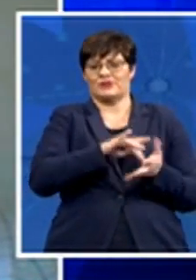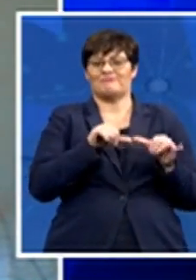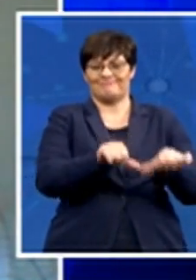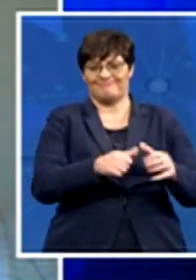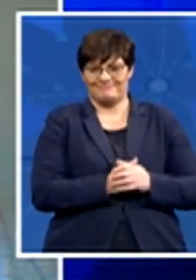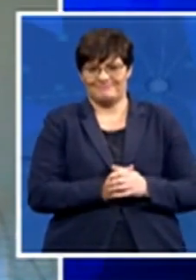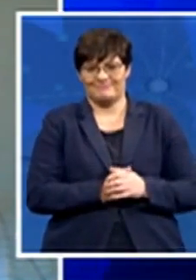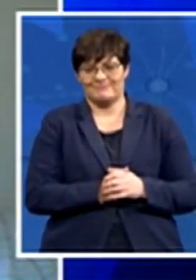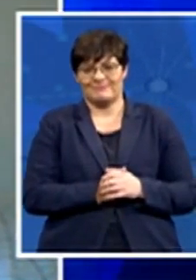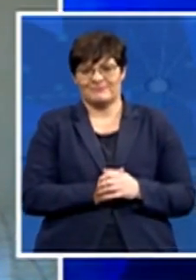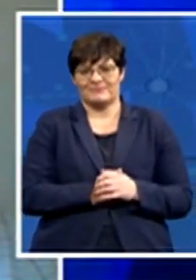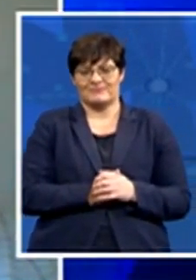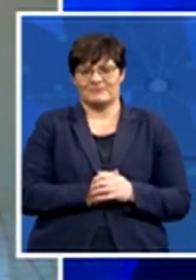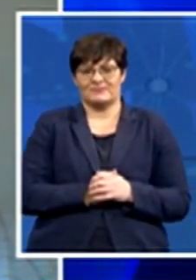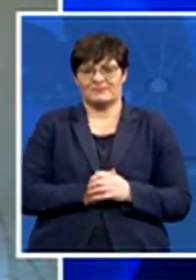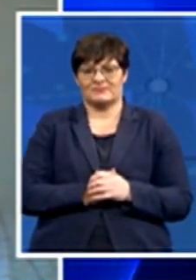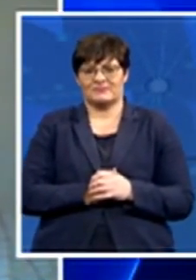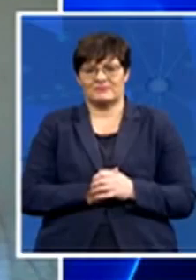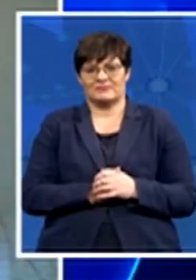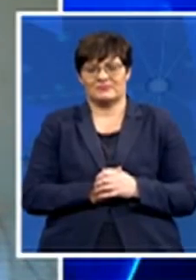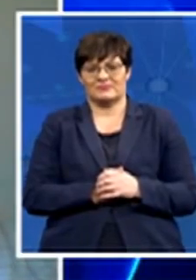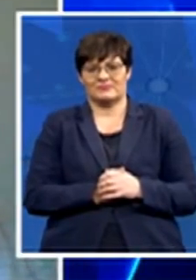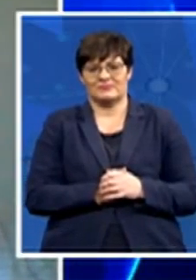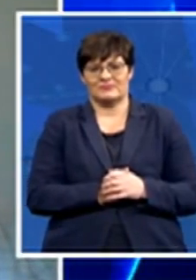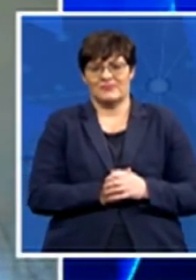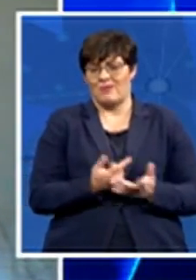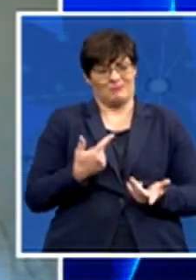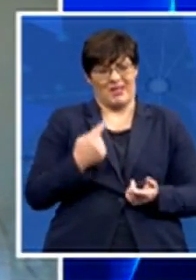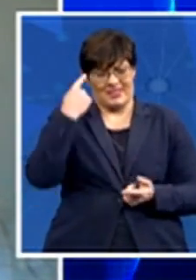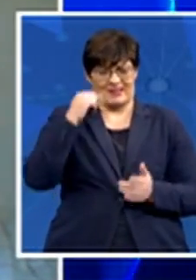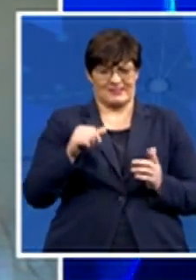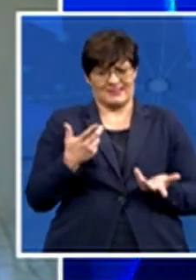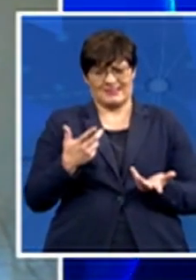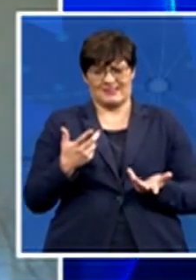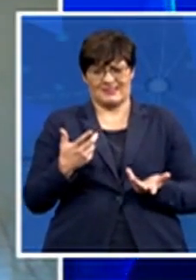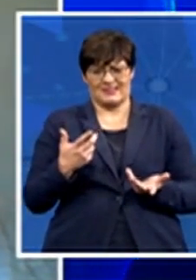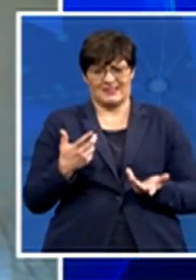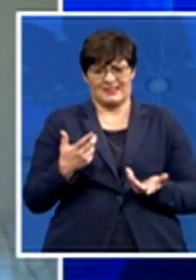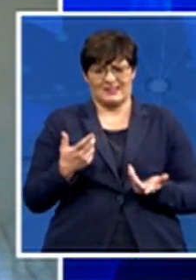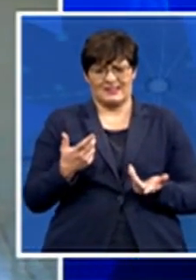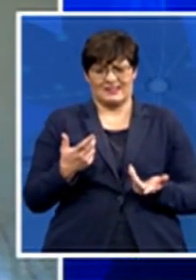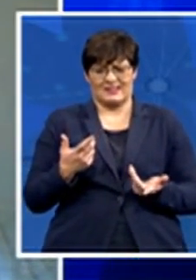It's a reckless idea as far as we are concerned. We understand frustration coming from government.